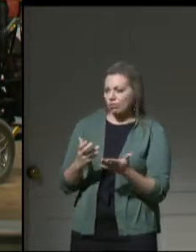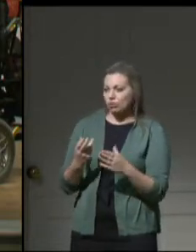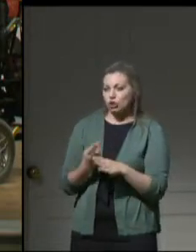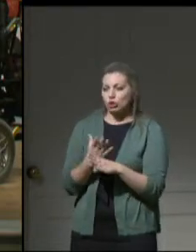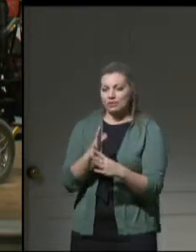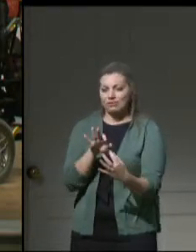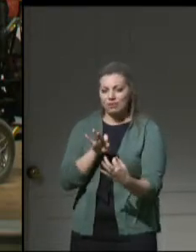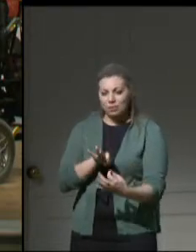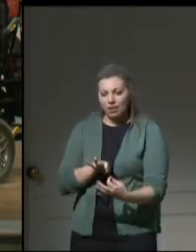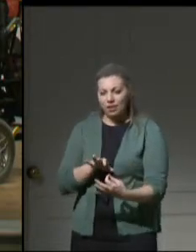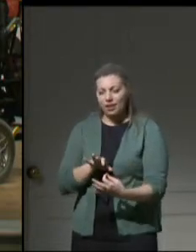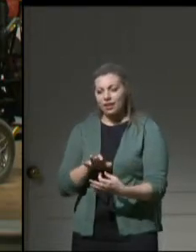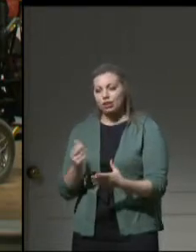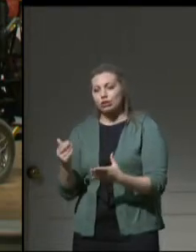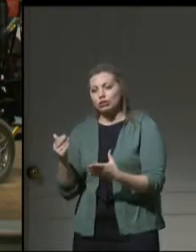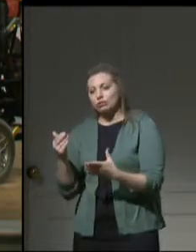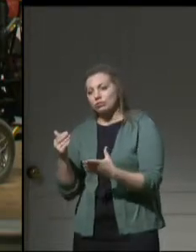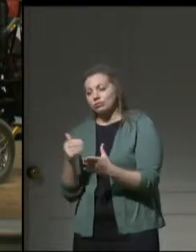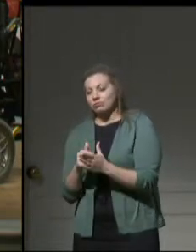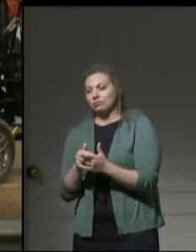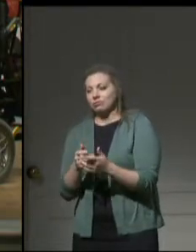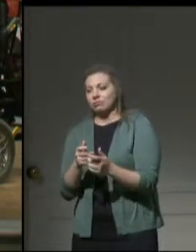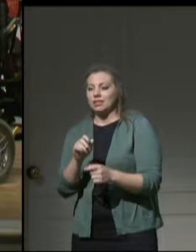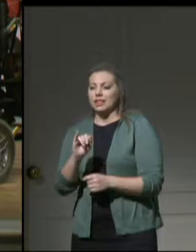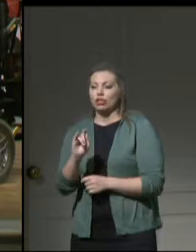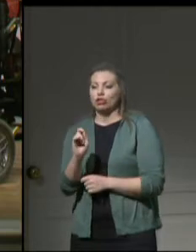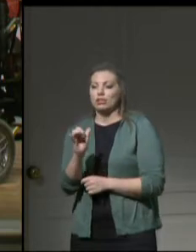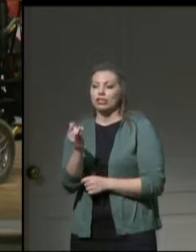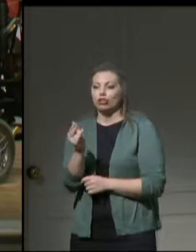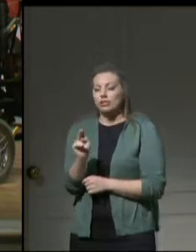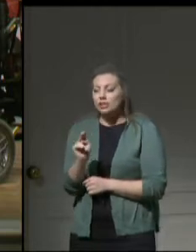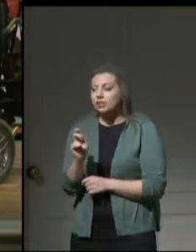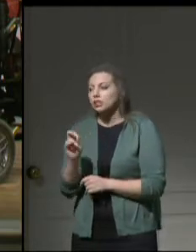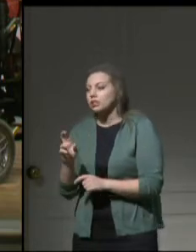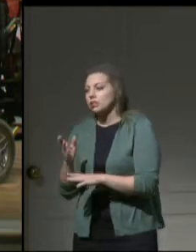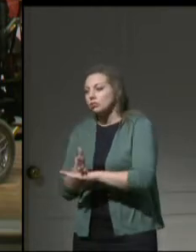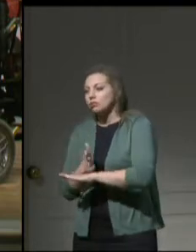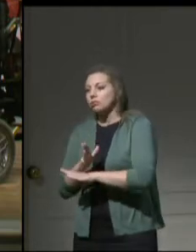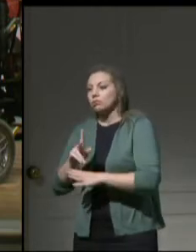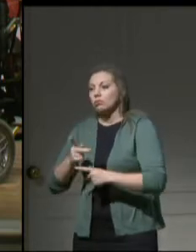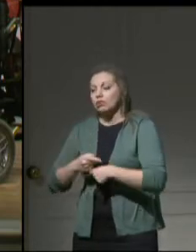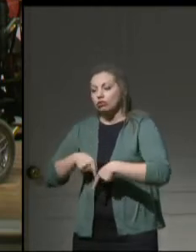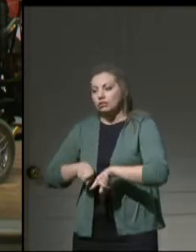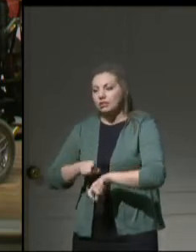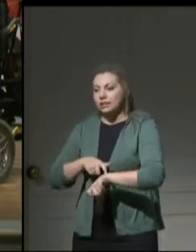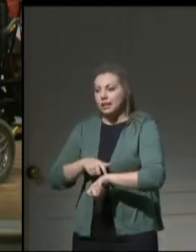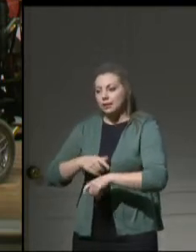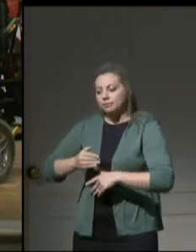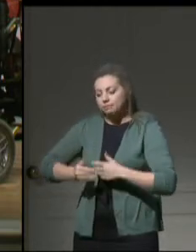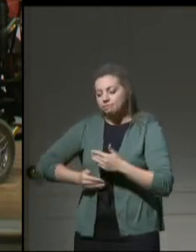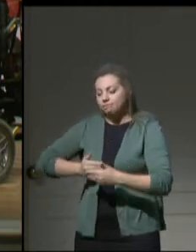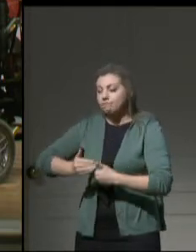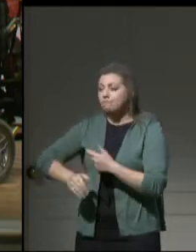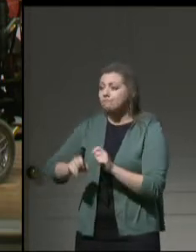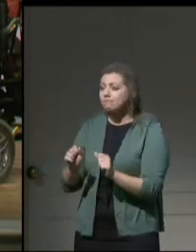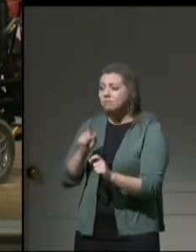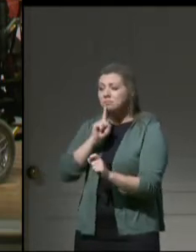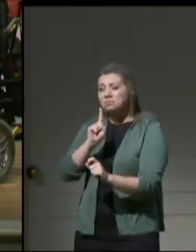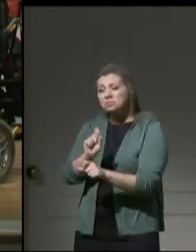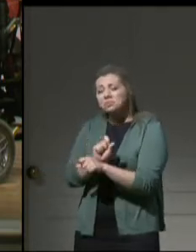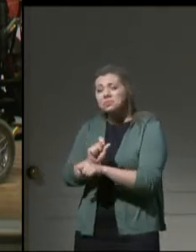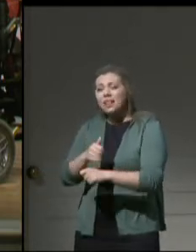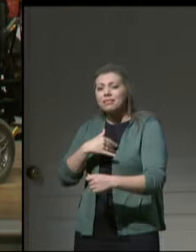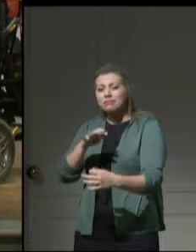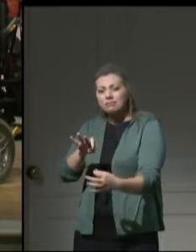feedback and iteration and testing and, you know, just improving the product over time is that we can go in with the best kind of